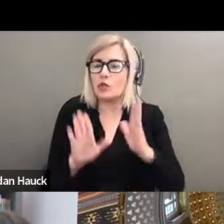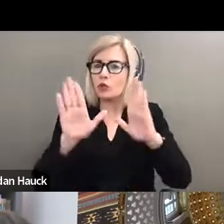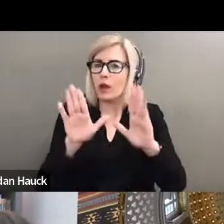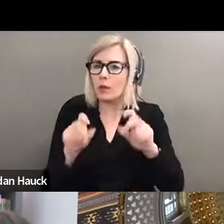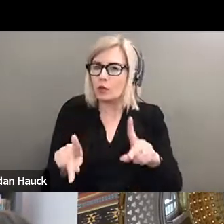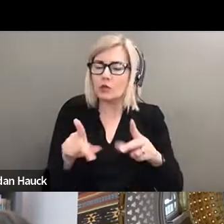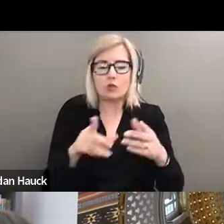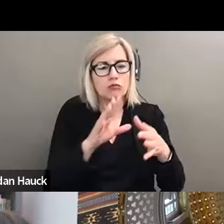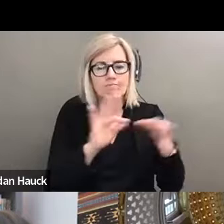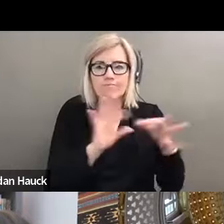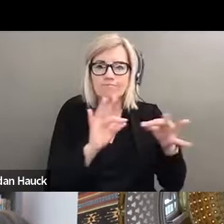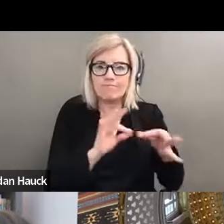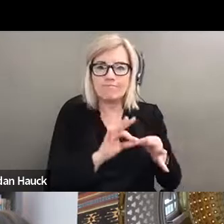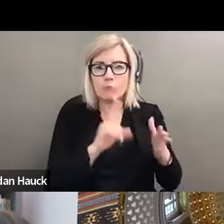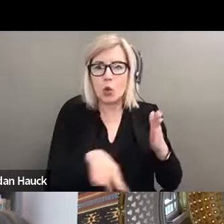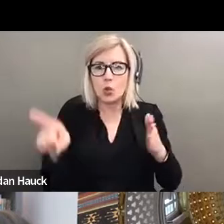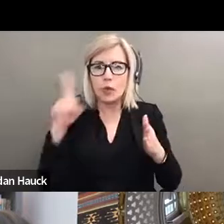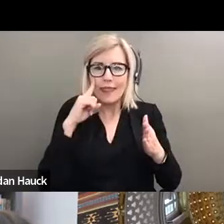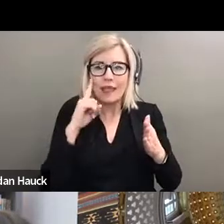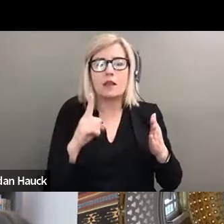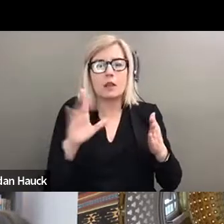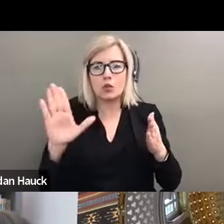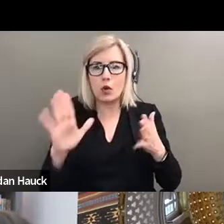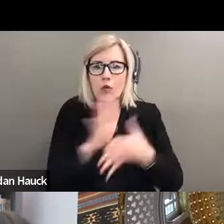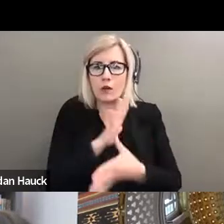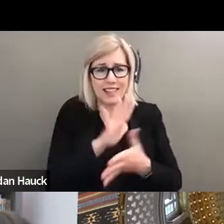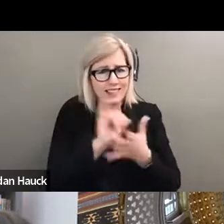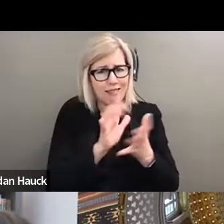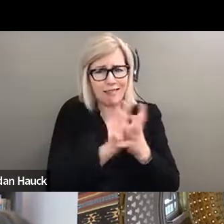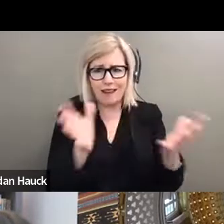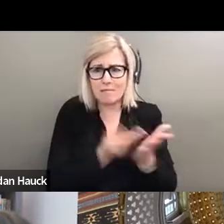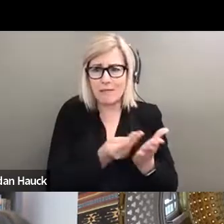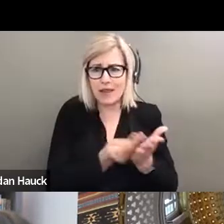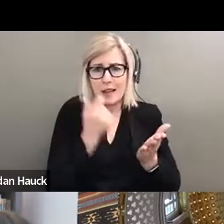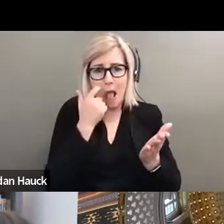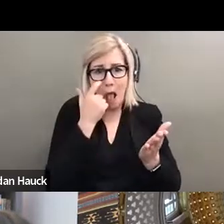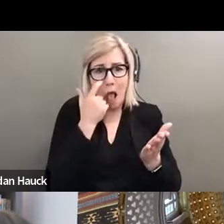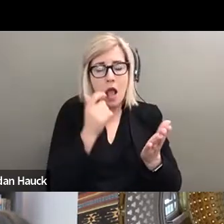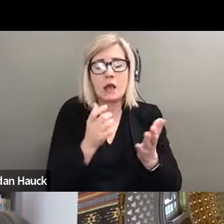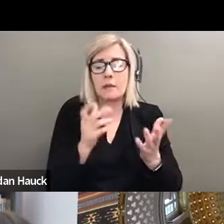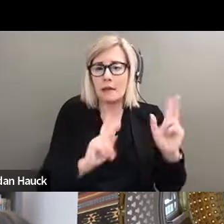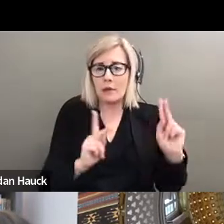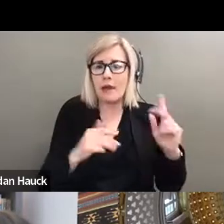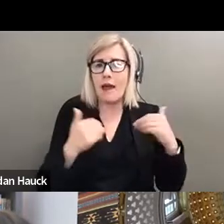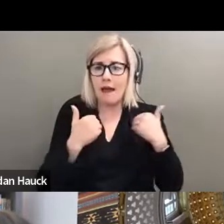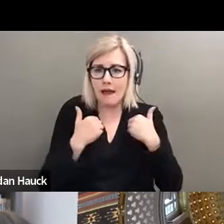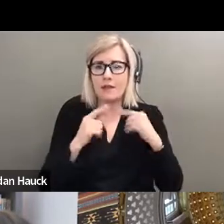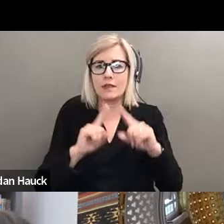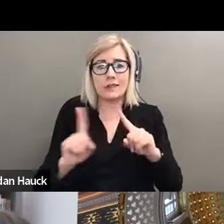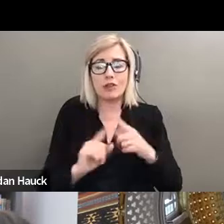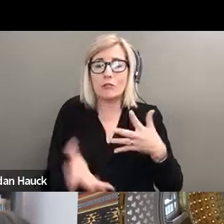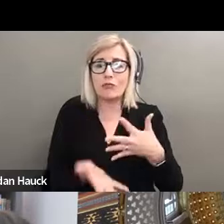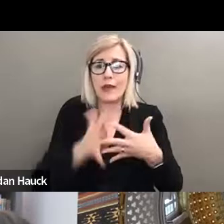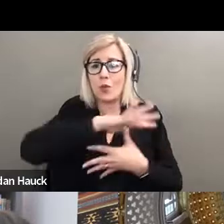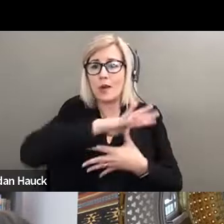or what you think is your priority. That's a lot of dollars there, and people have different priorities,